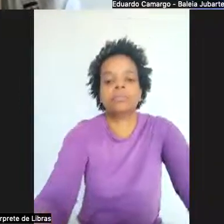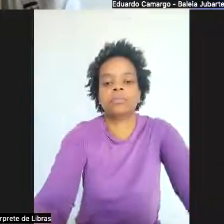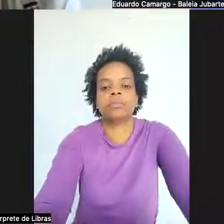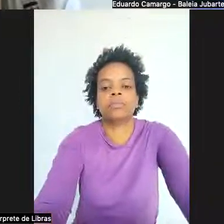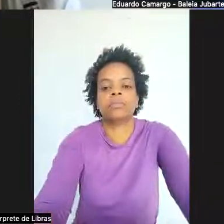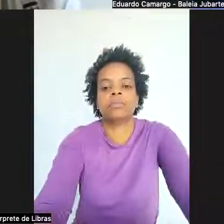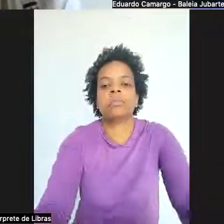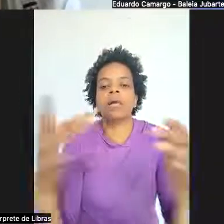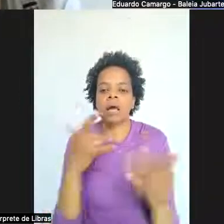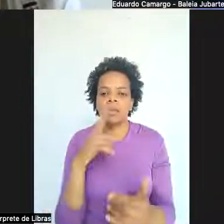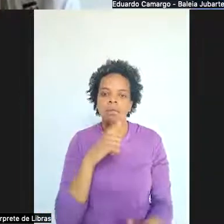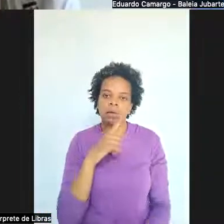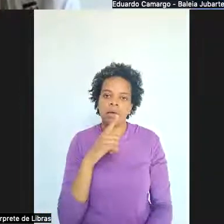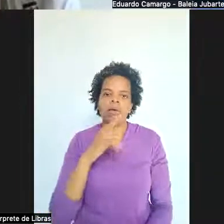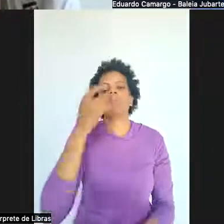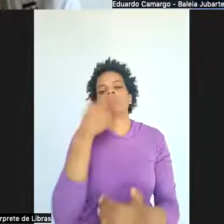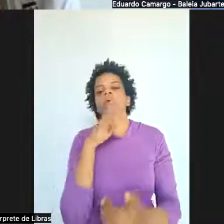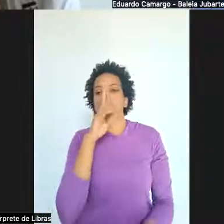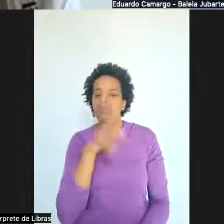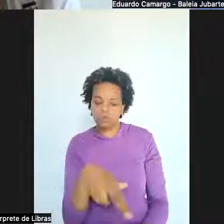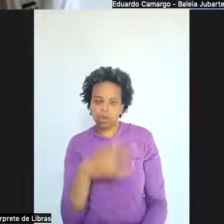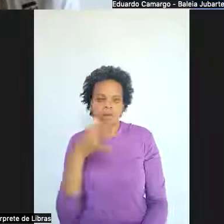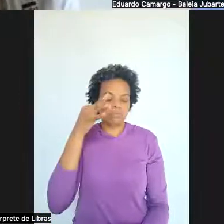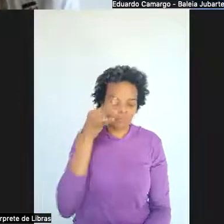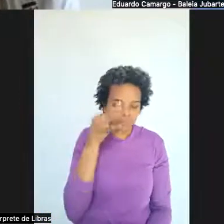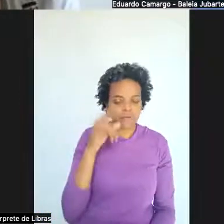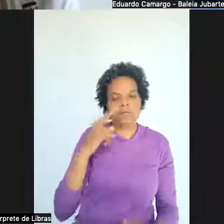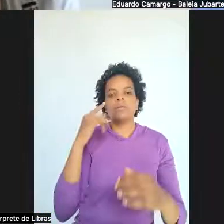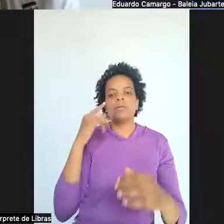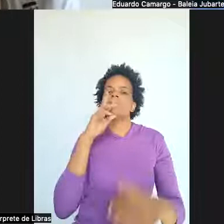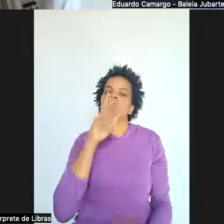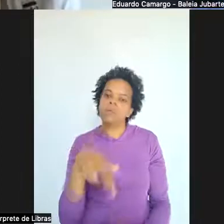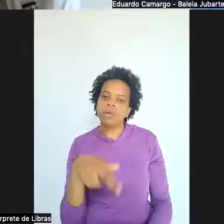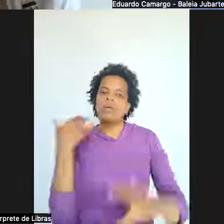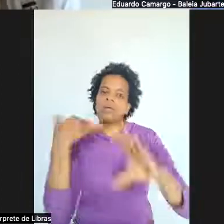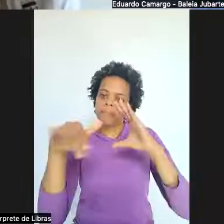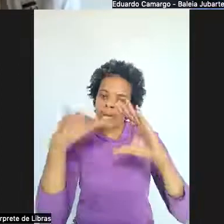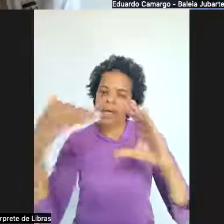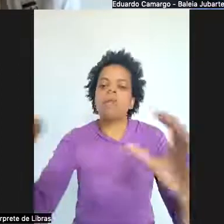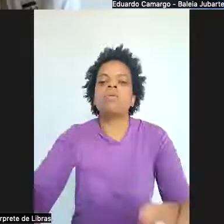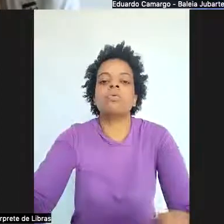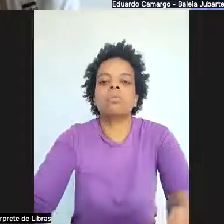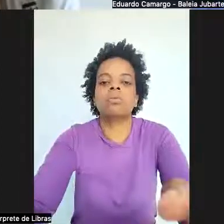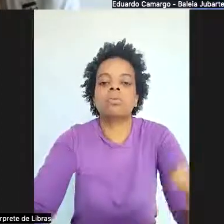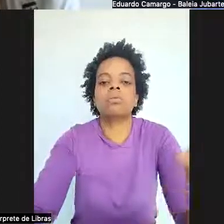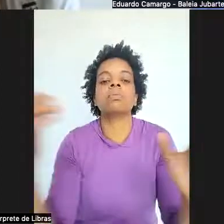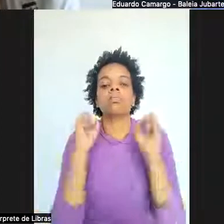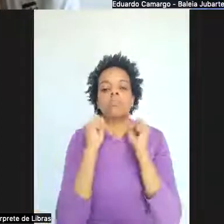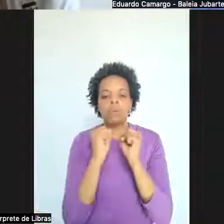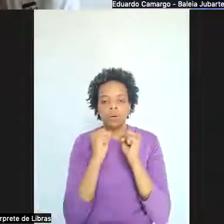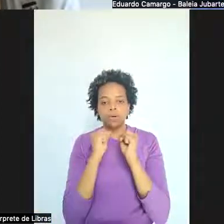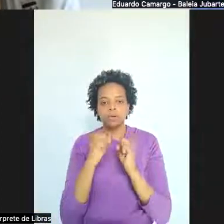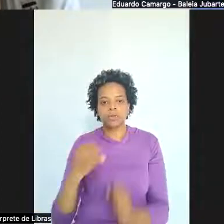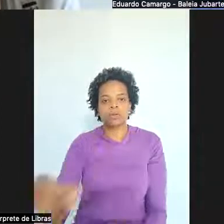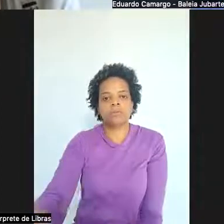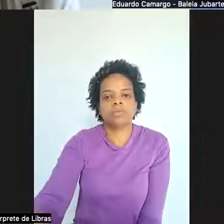So that's the end. The questions that weren't answered live, we're going to answer by mail directly to the askers. And